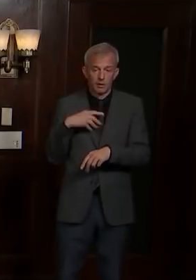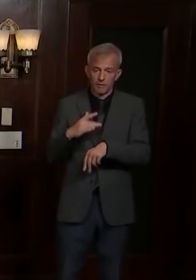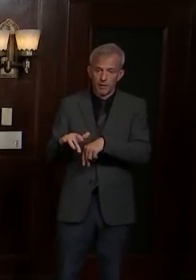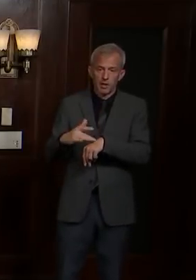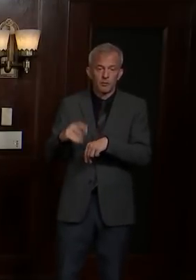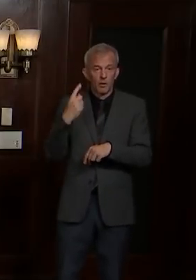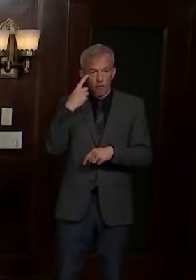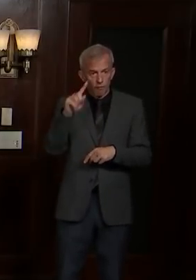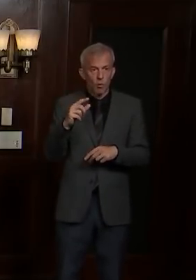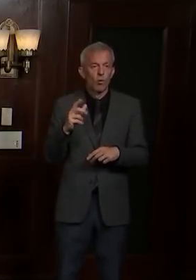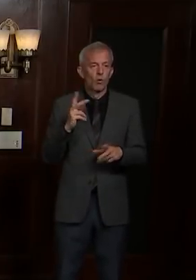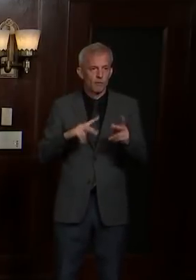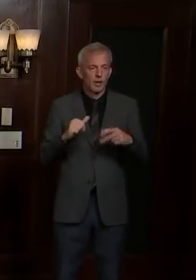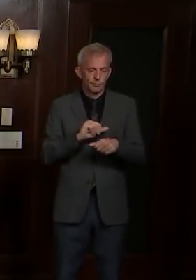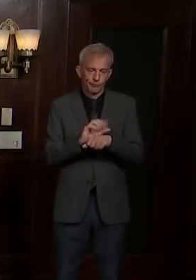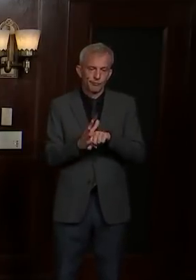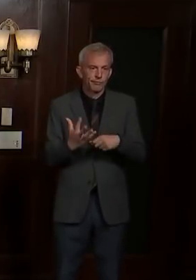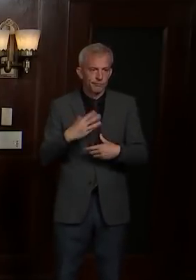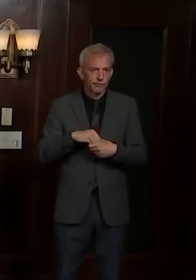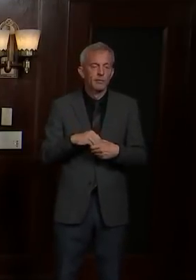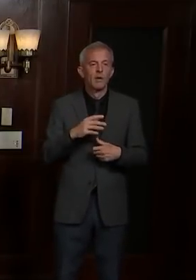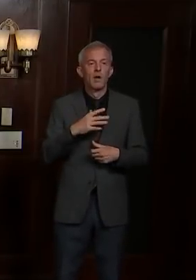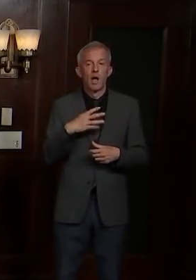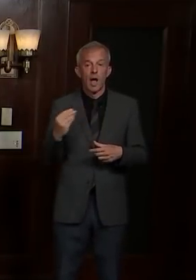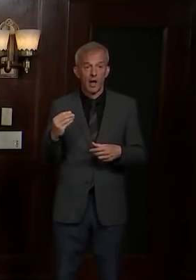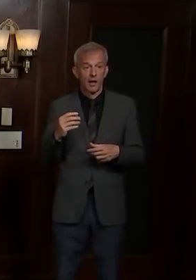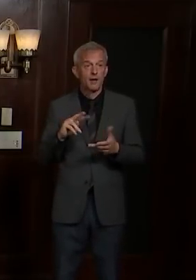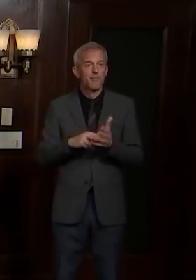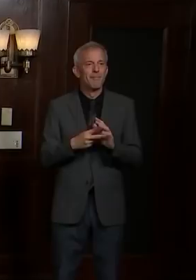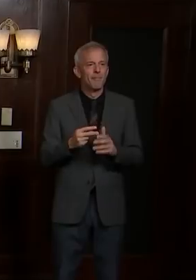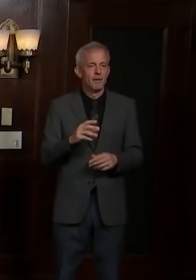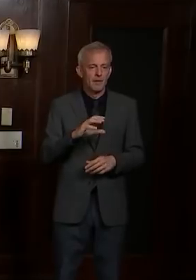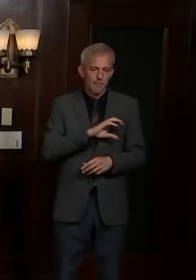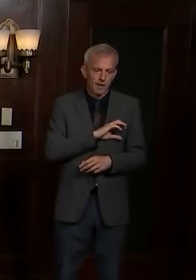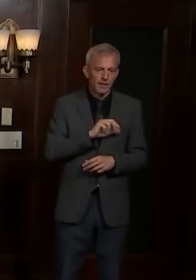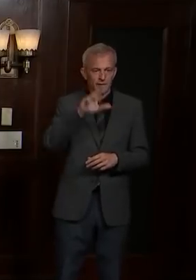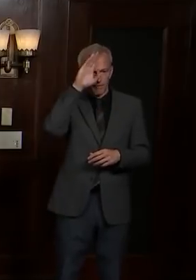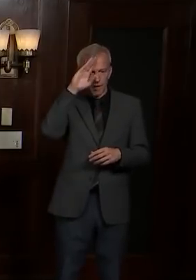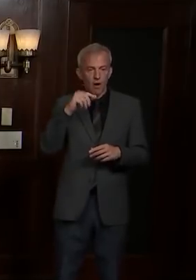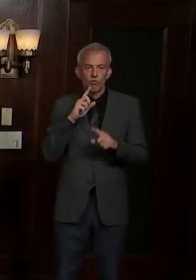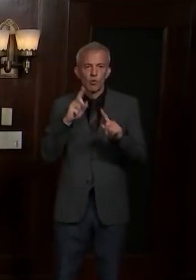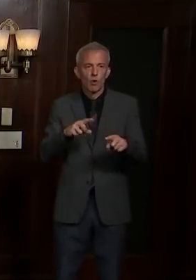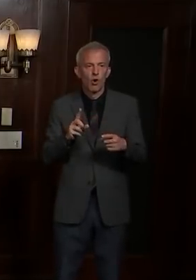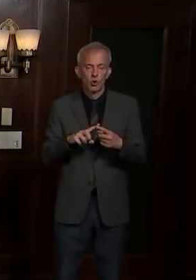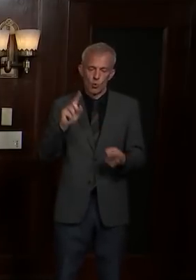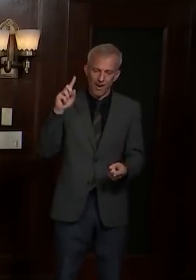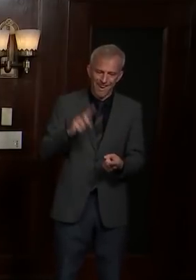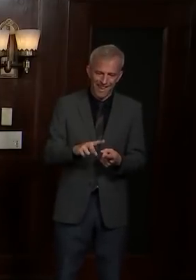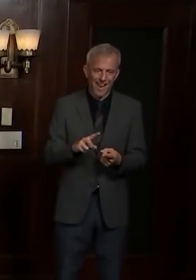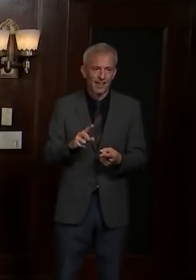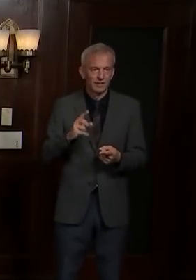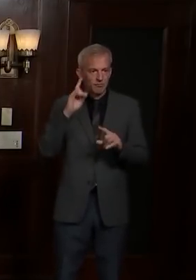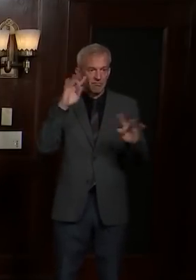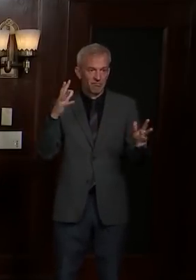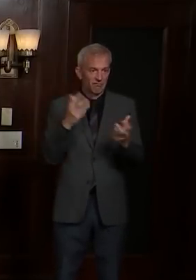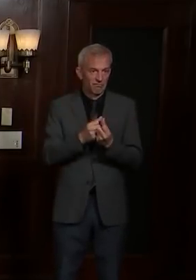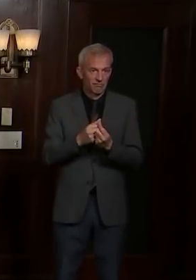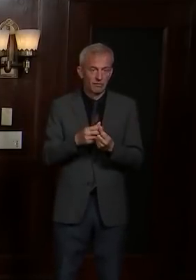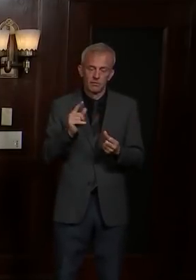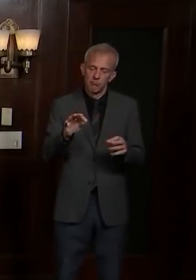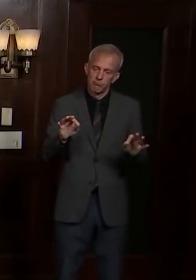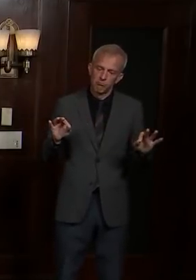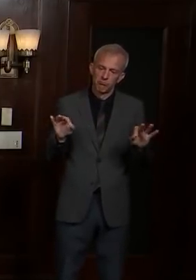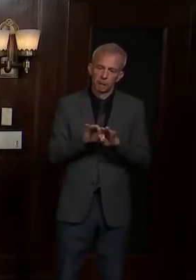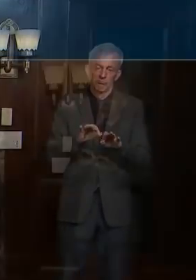days ahead, and emergency personnel from responding to fewer traumas. And that couldn't be more important right now, because across the county in our